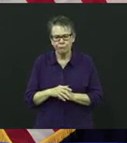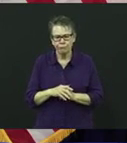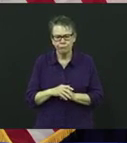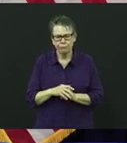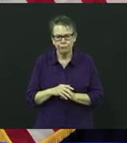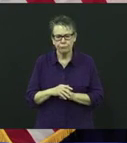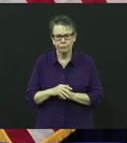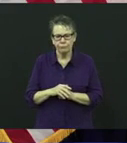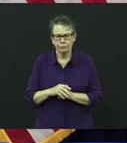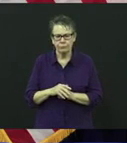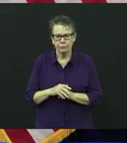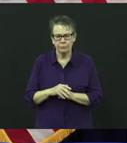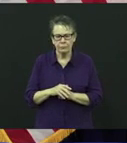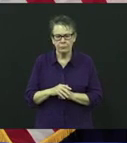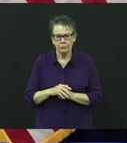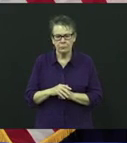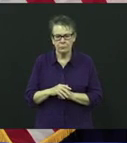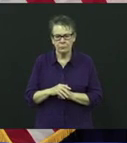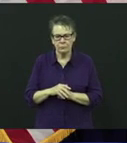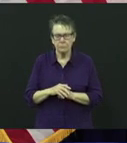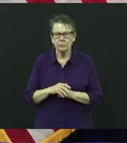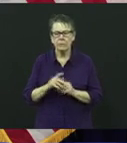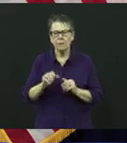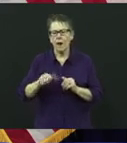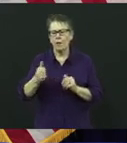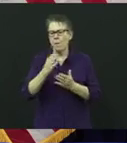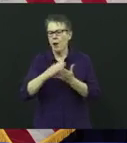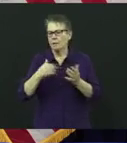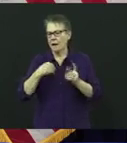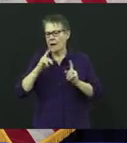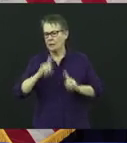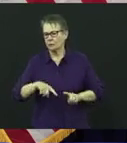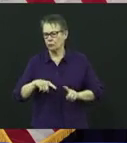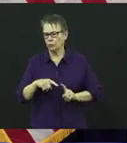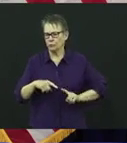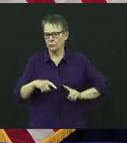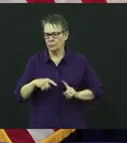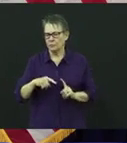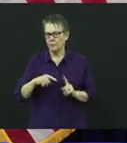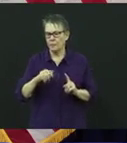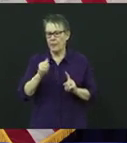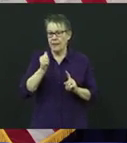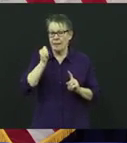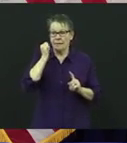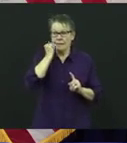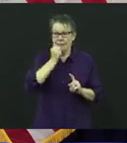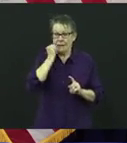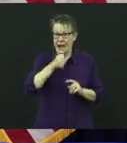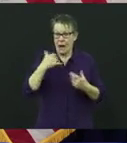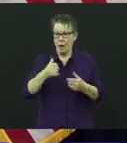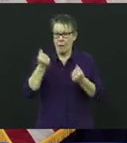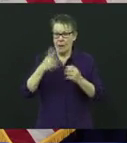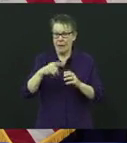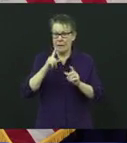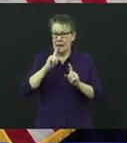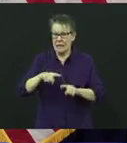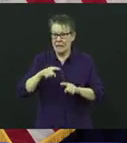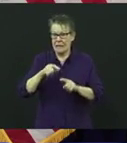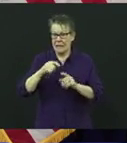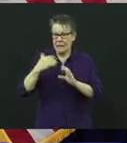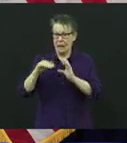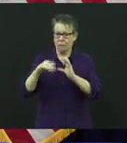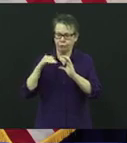get 15 or 20 emails a day about people who claim they've got some big warehouse somewhere. If only we could fork